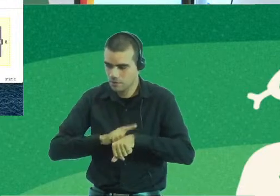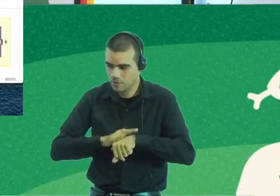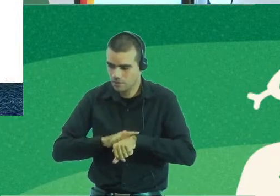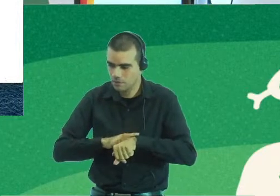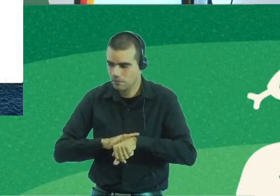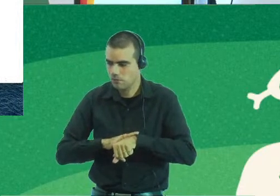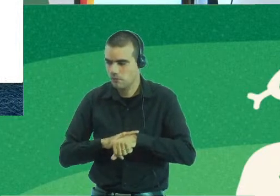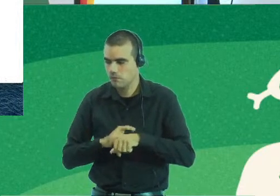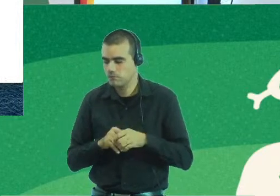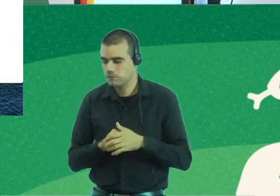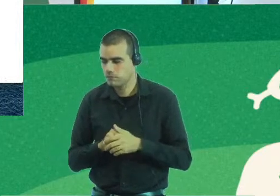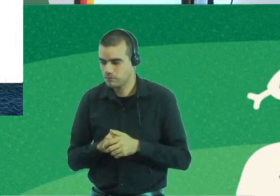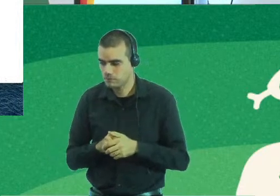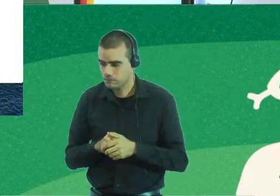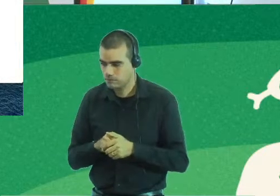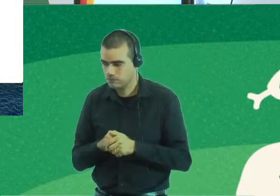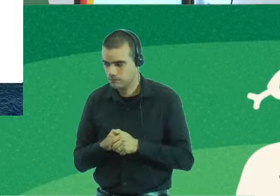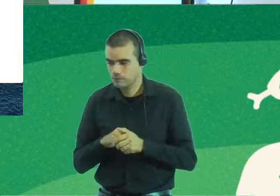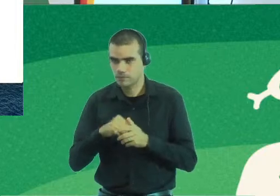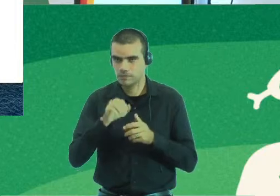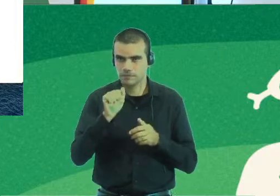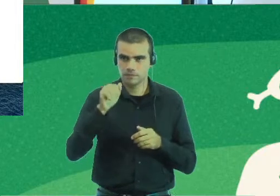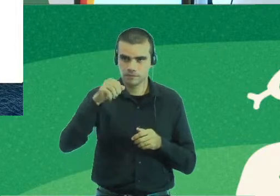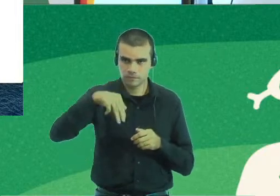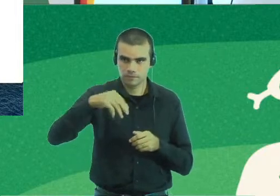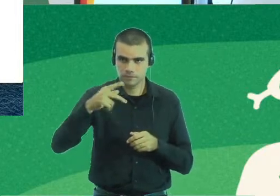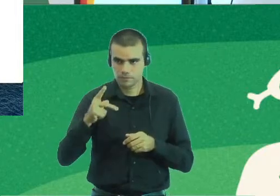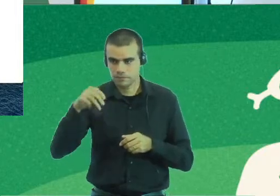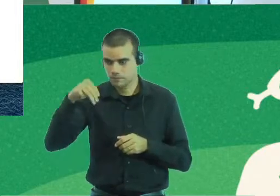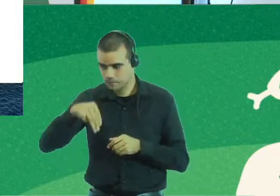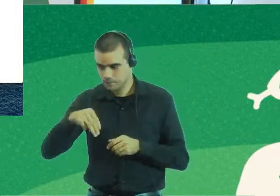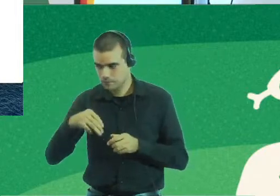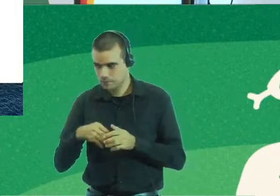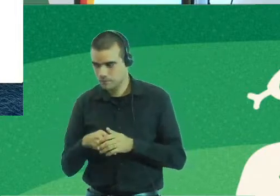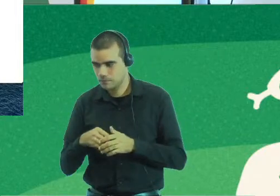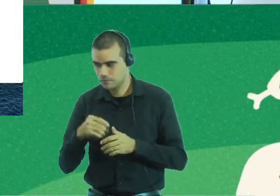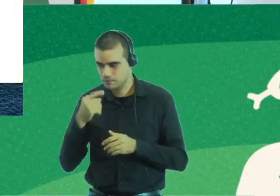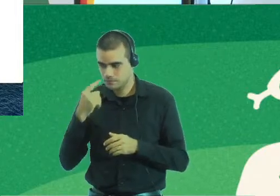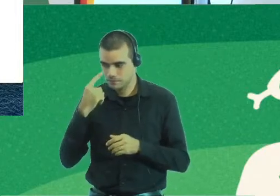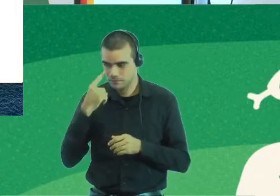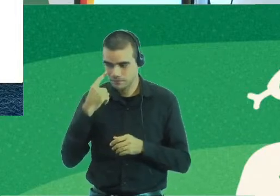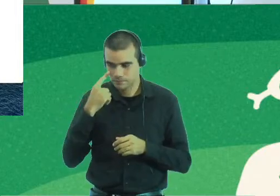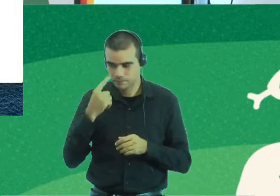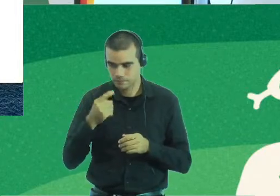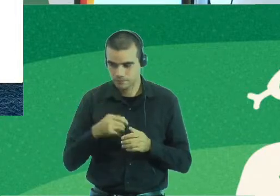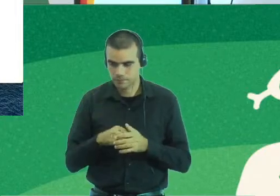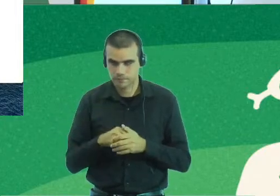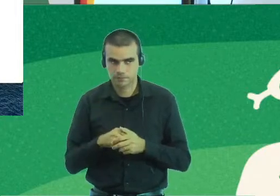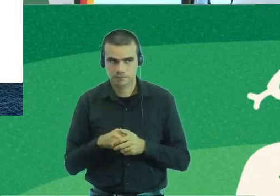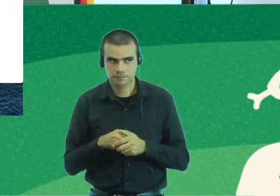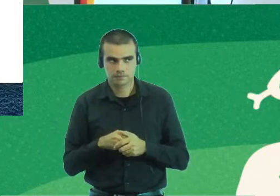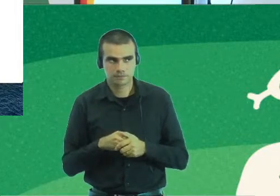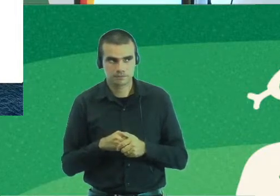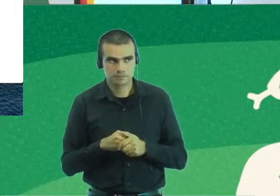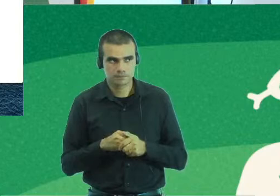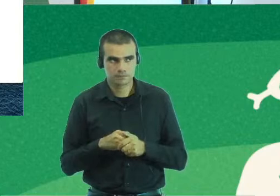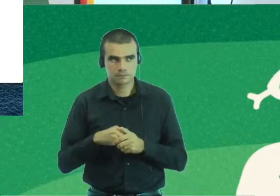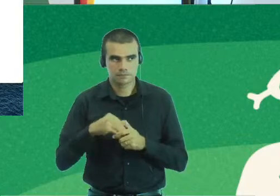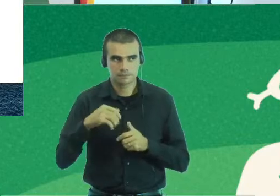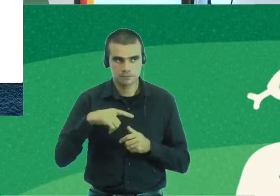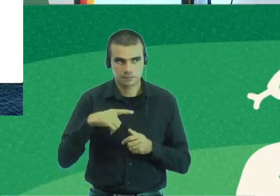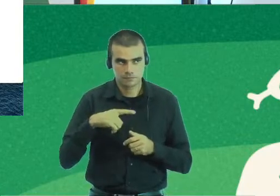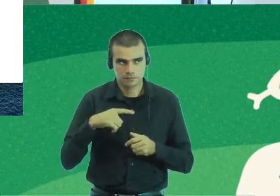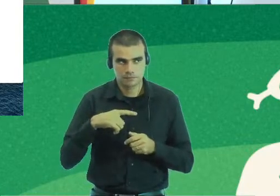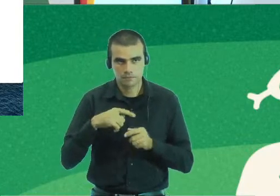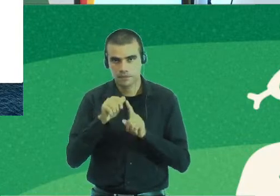PM. So if I go through here, I can see that we want the month. So where is that